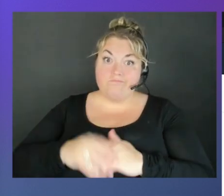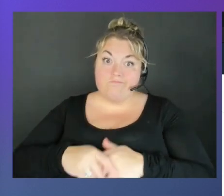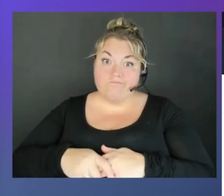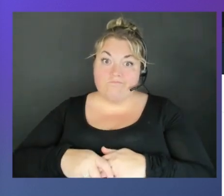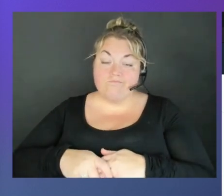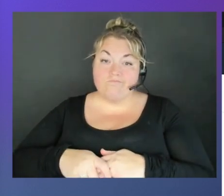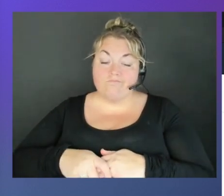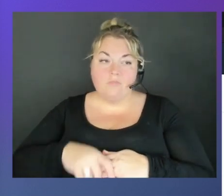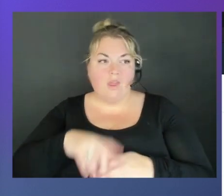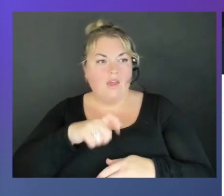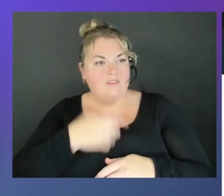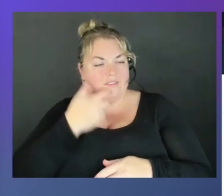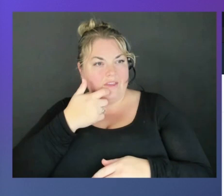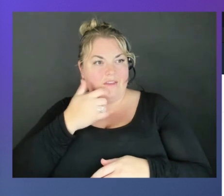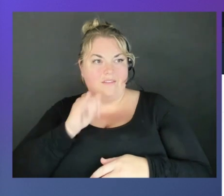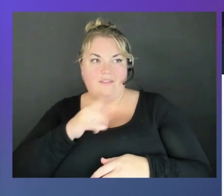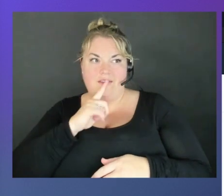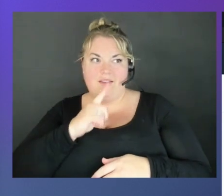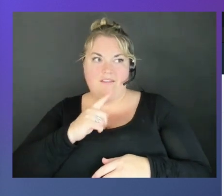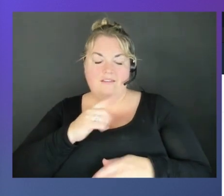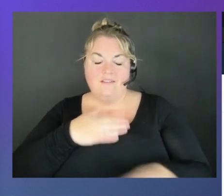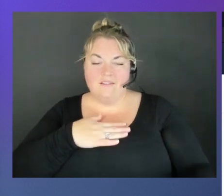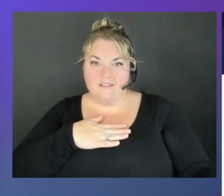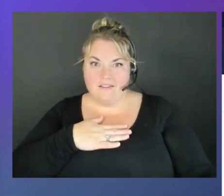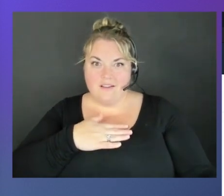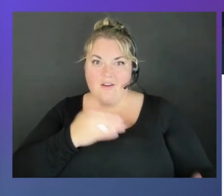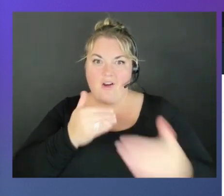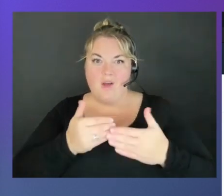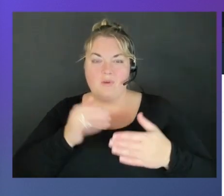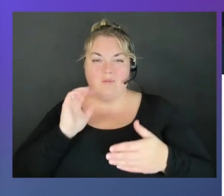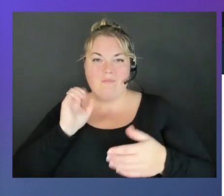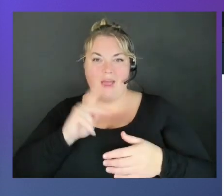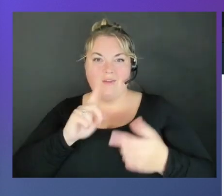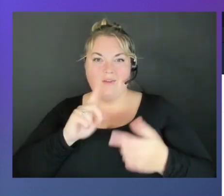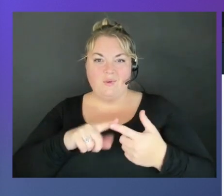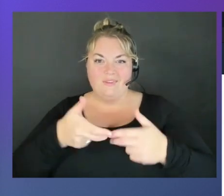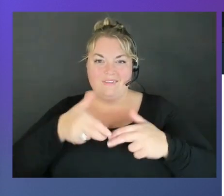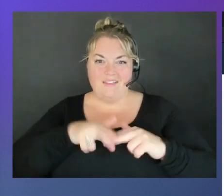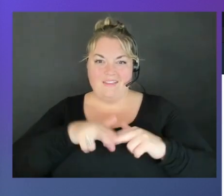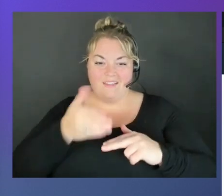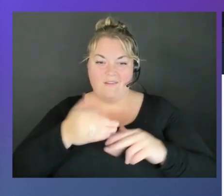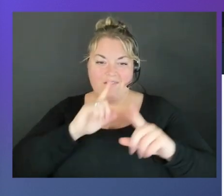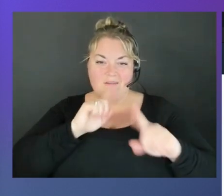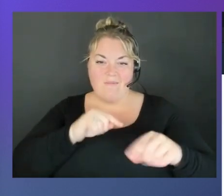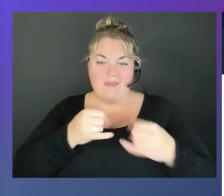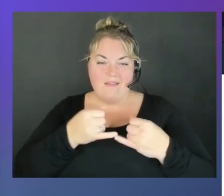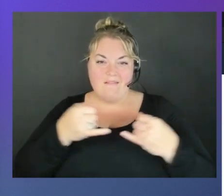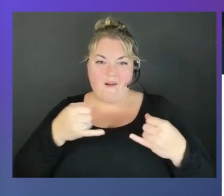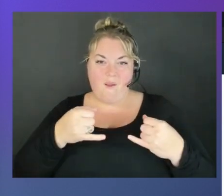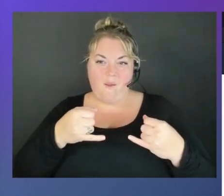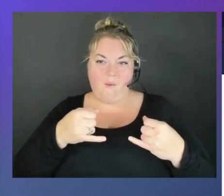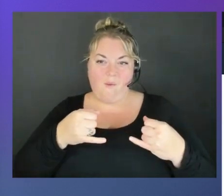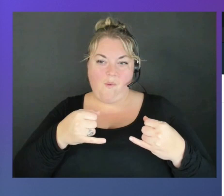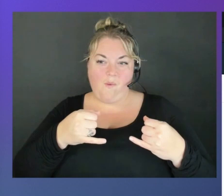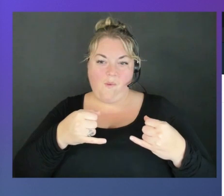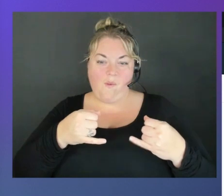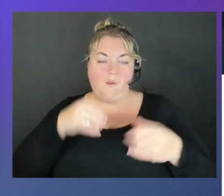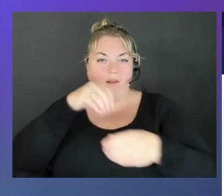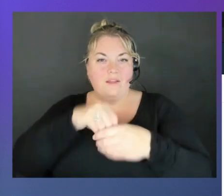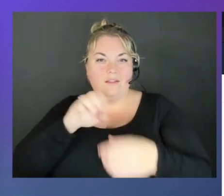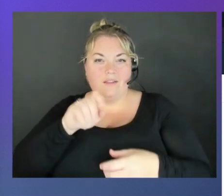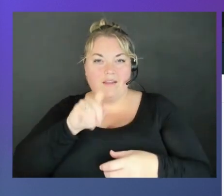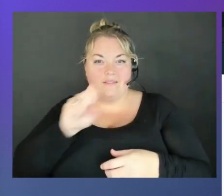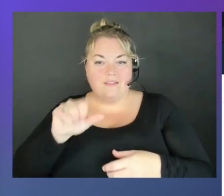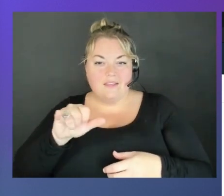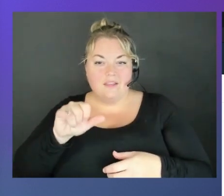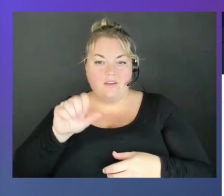Gotta say, it's almost harkening back to sitting there at the command line in Etsy Shadows and in